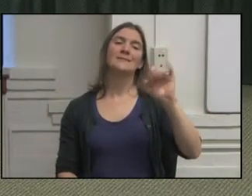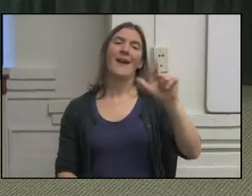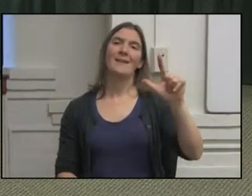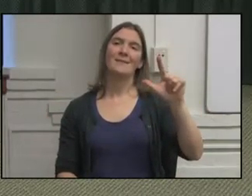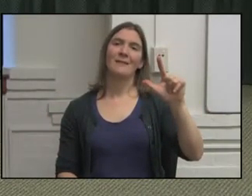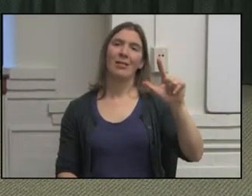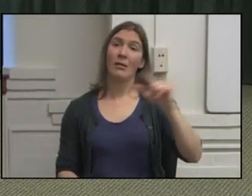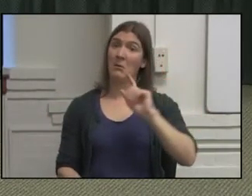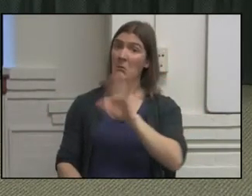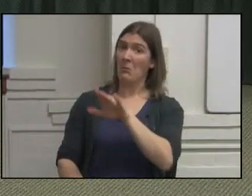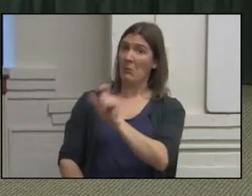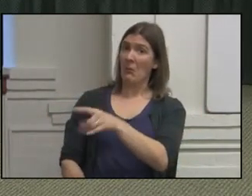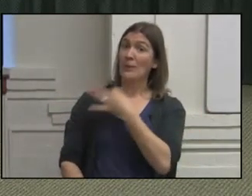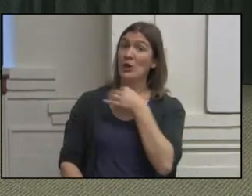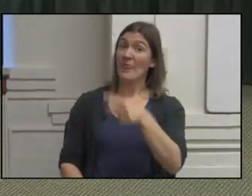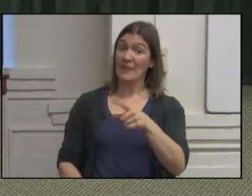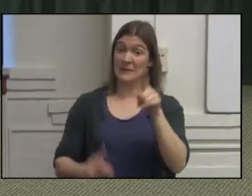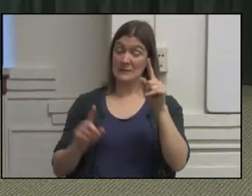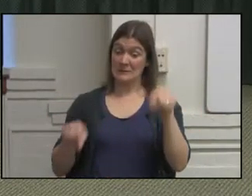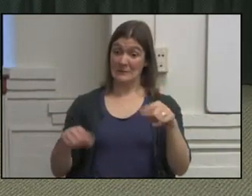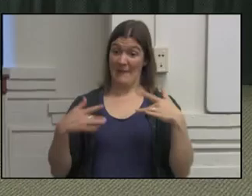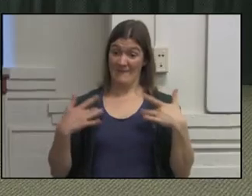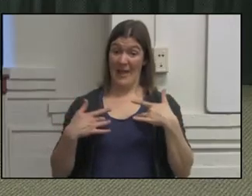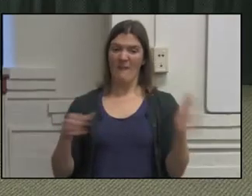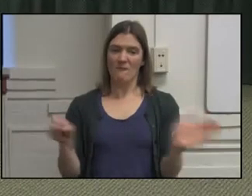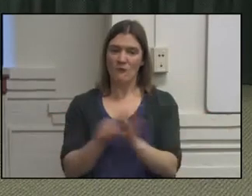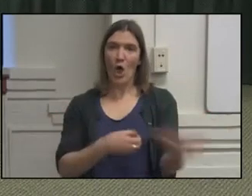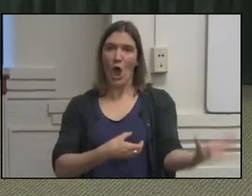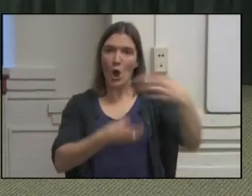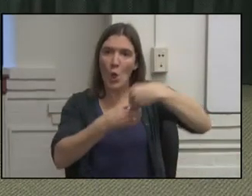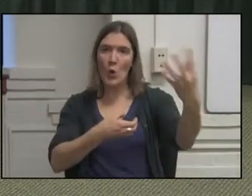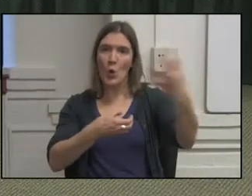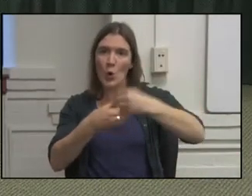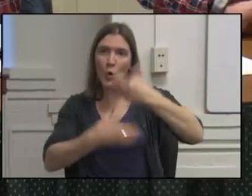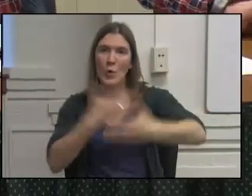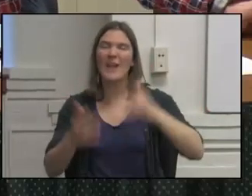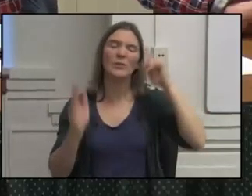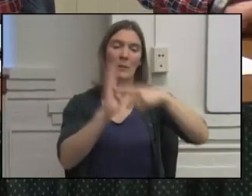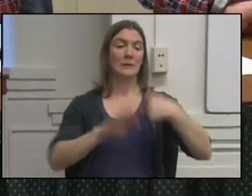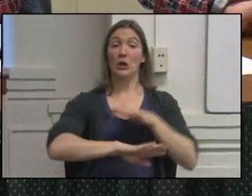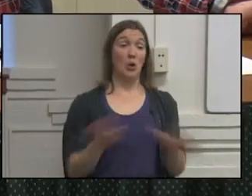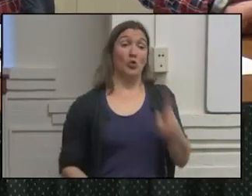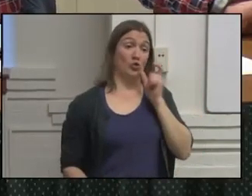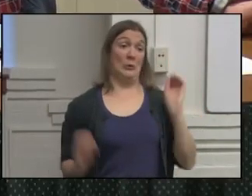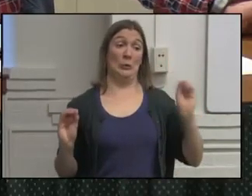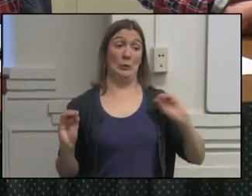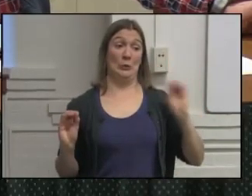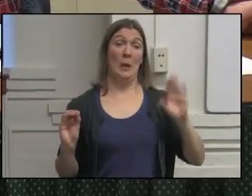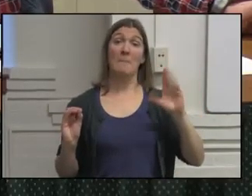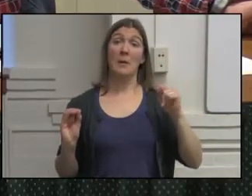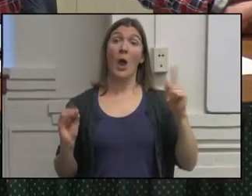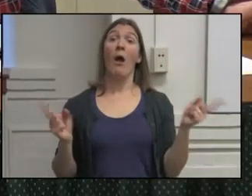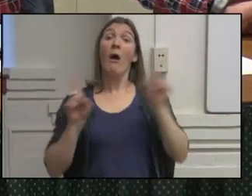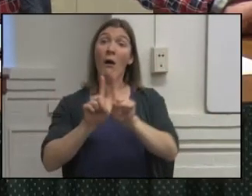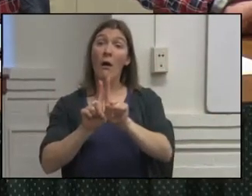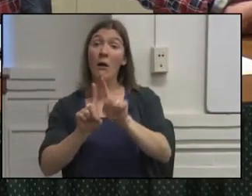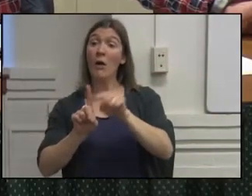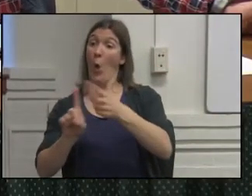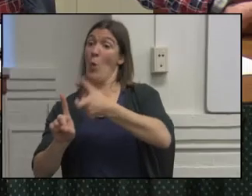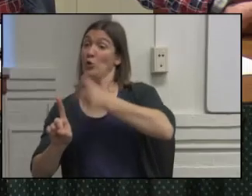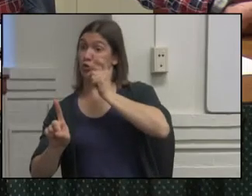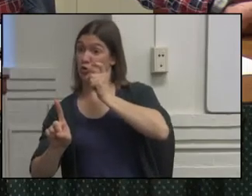this event one that will be inclusive? So if you don't drink, but you're with somebody that does